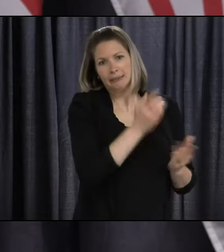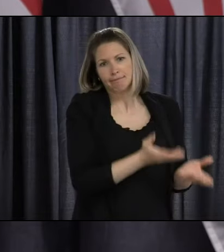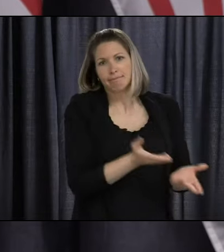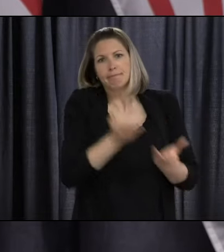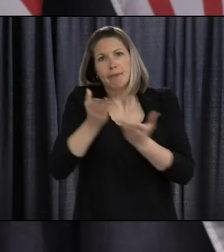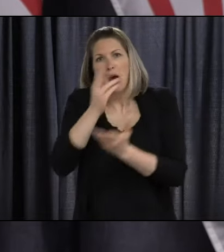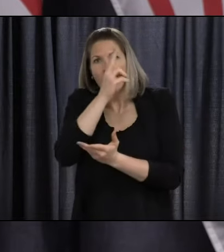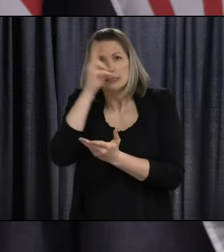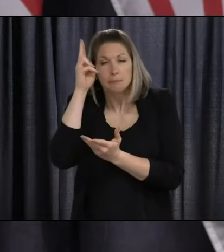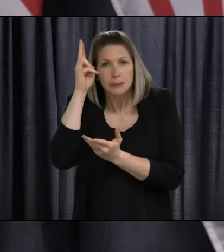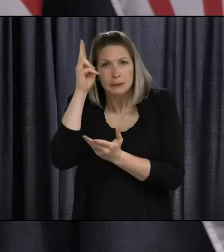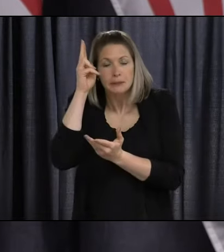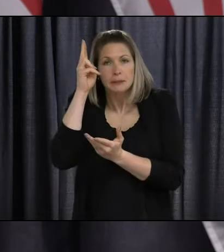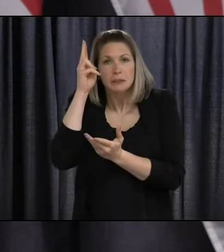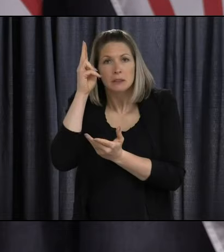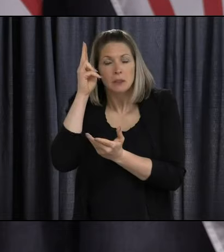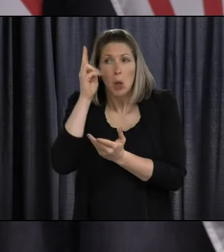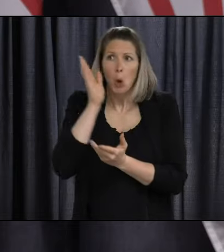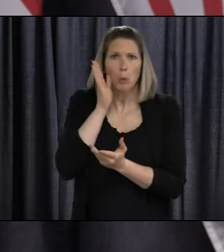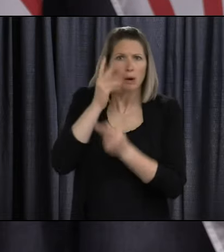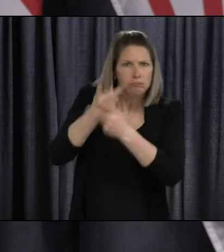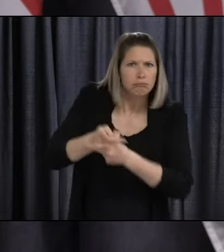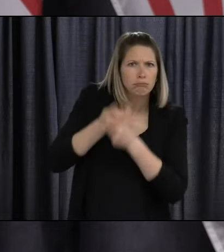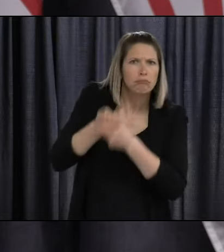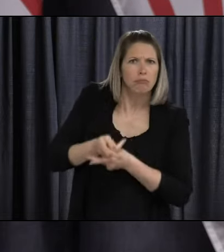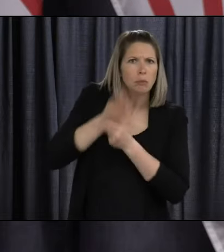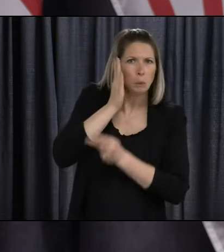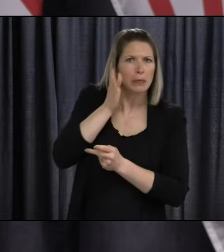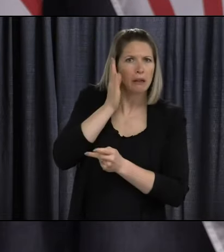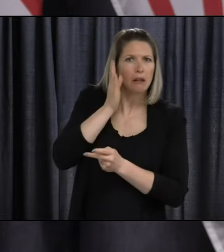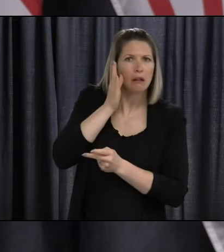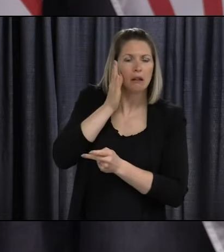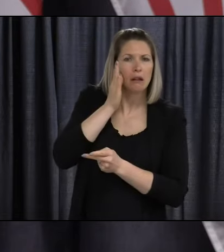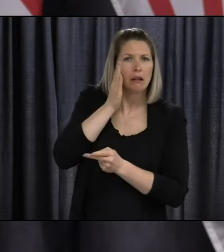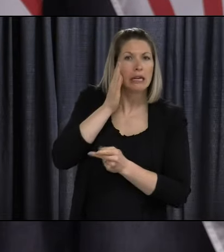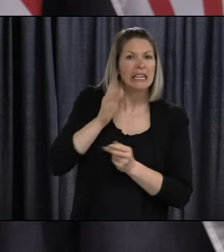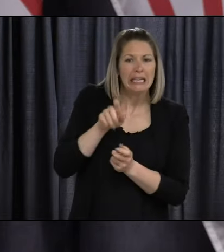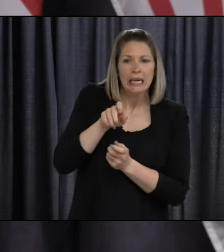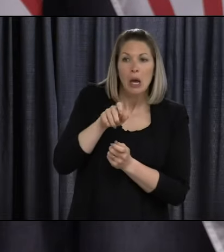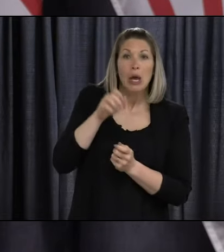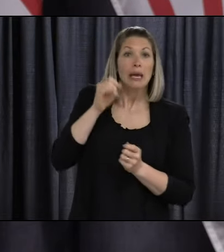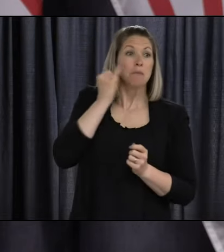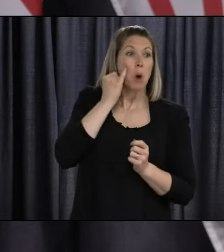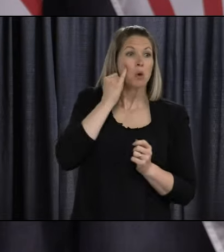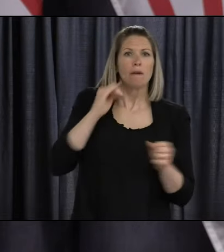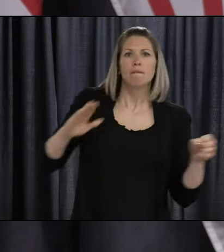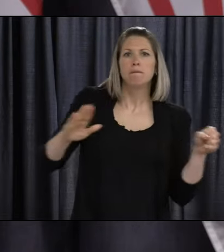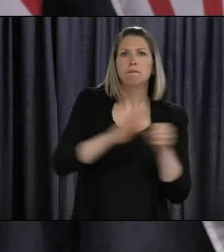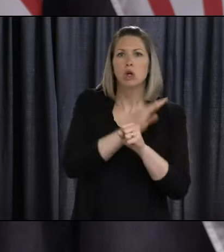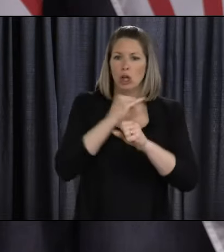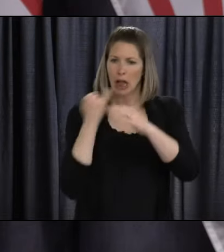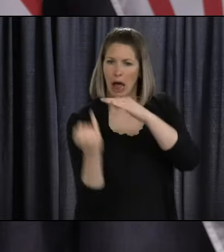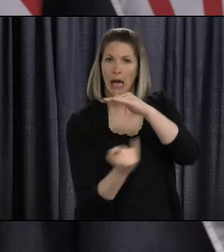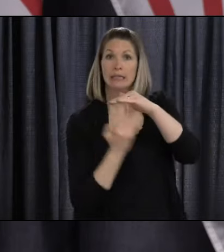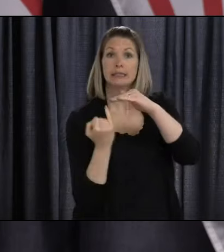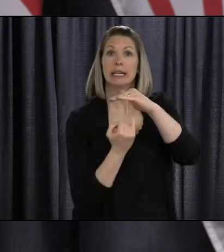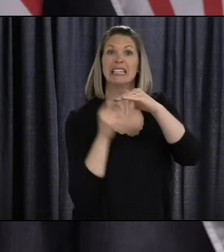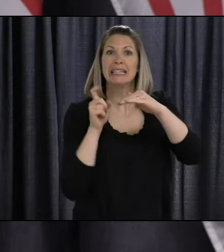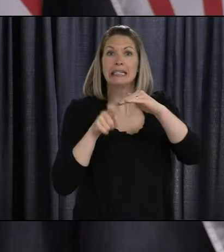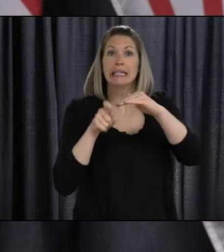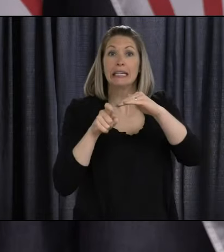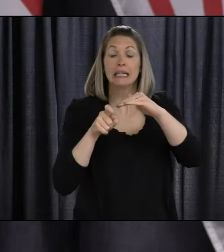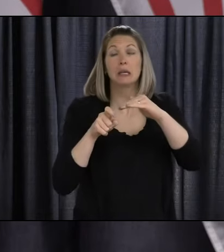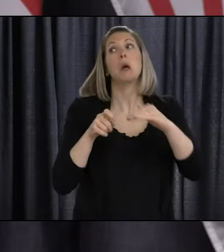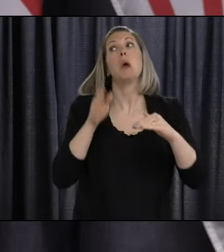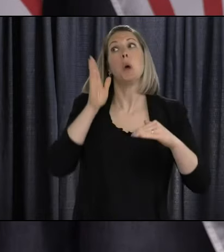isolate people in some facilities, and so if we need to isolate them, a place like Pleasant View Towers, which has